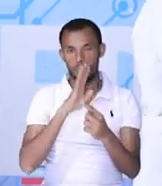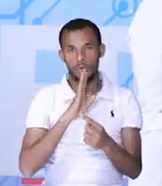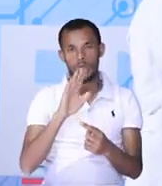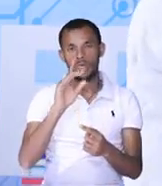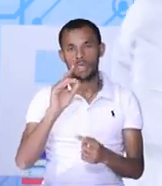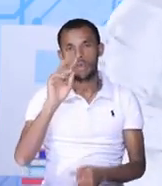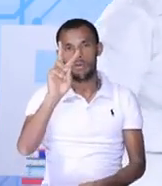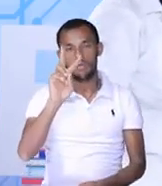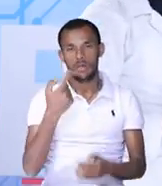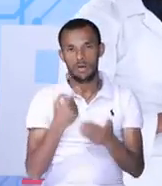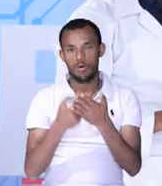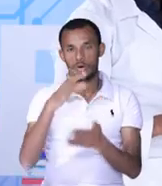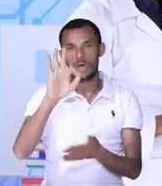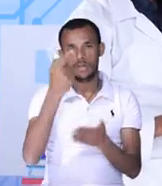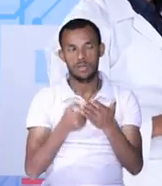dv. So you'll have this one.